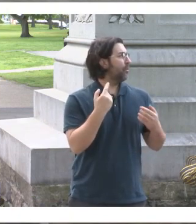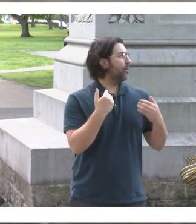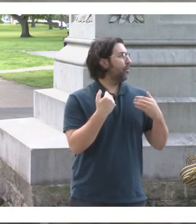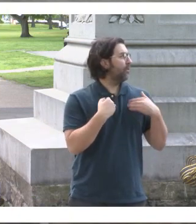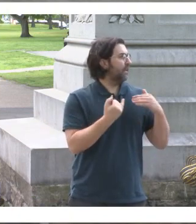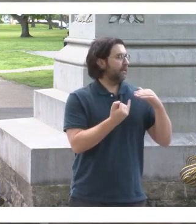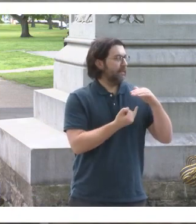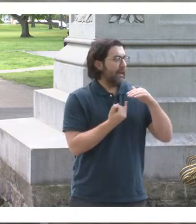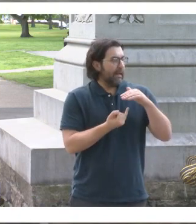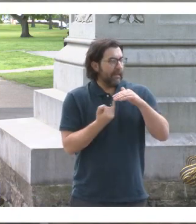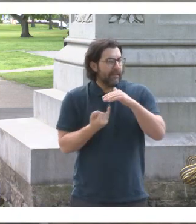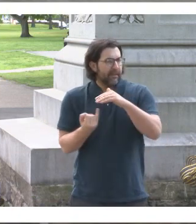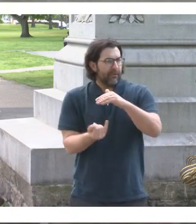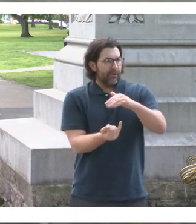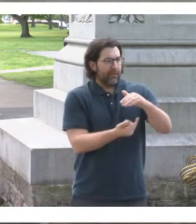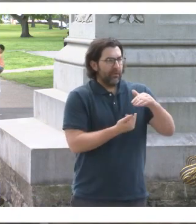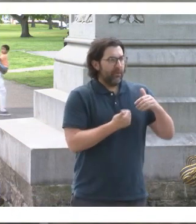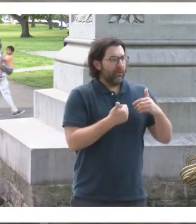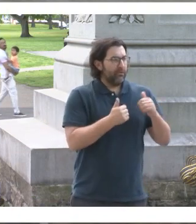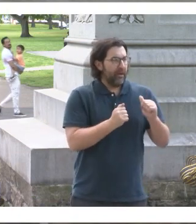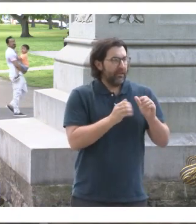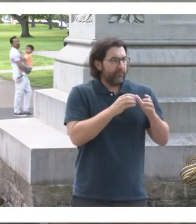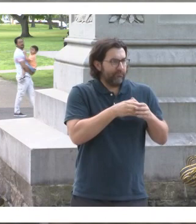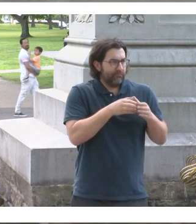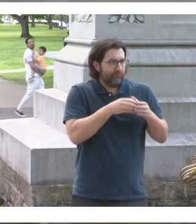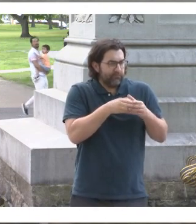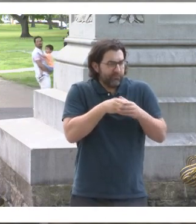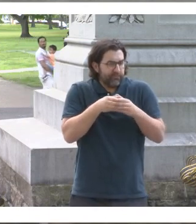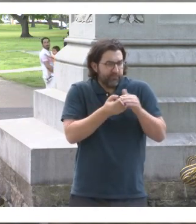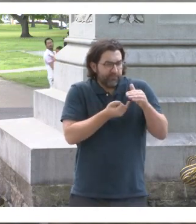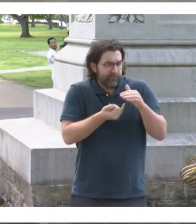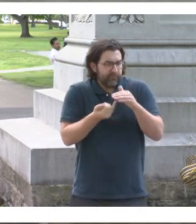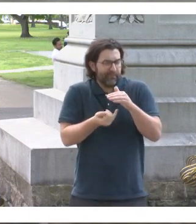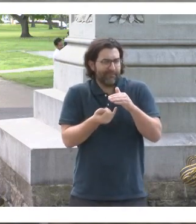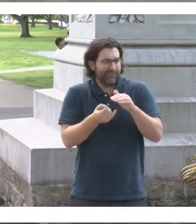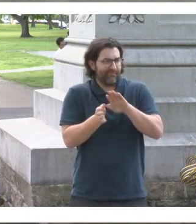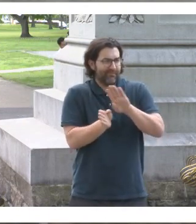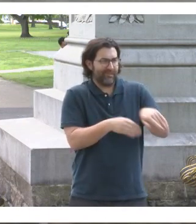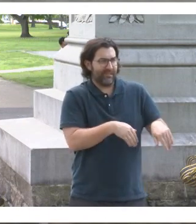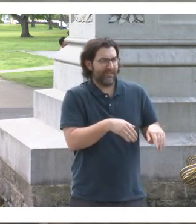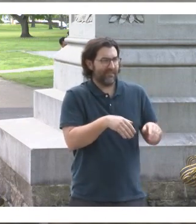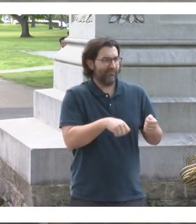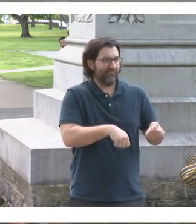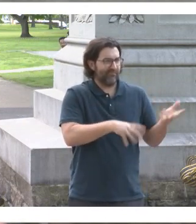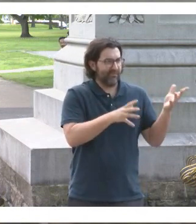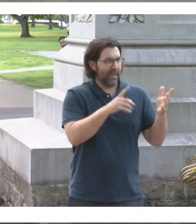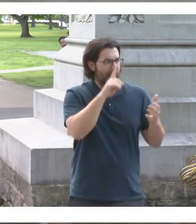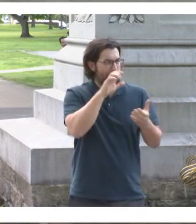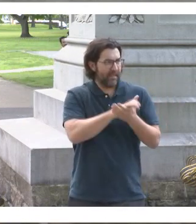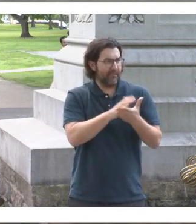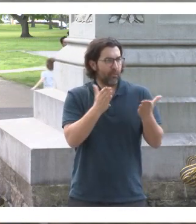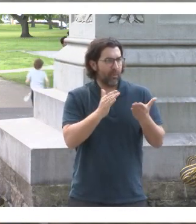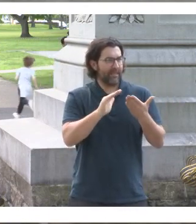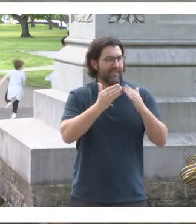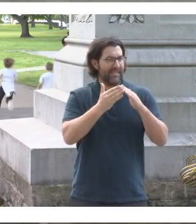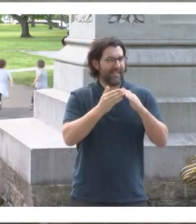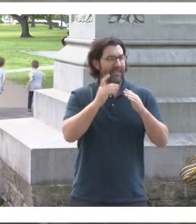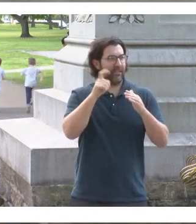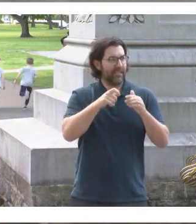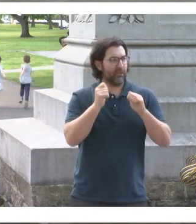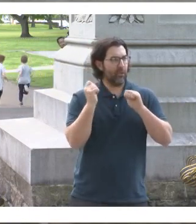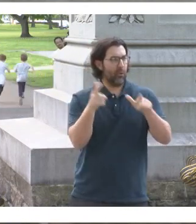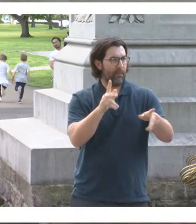silos. And we've always tried to work in silos, and I don't believe in silos. I believe in the building a city, you need